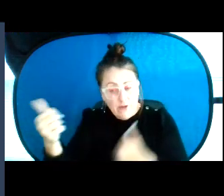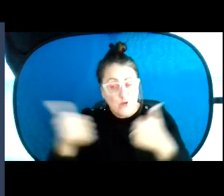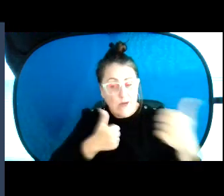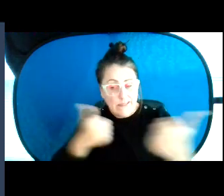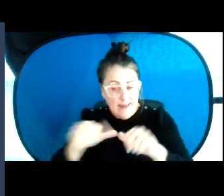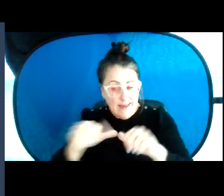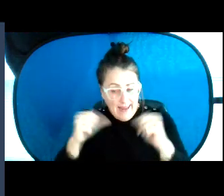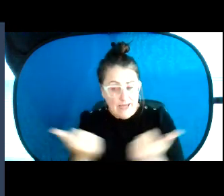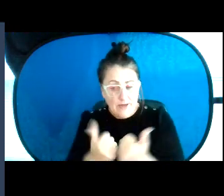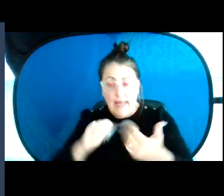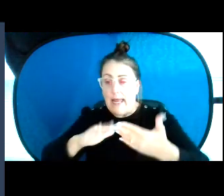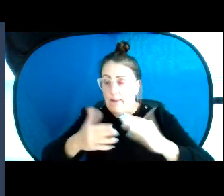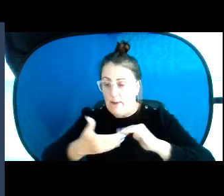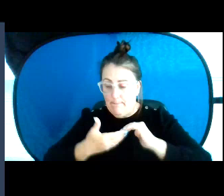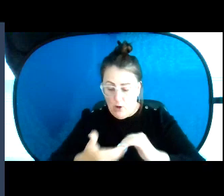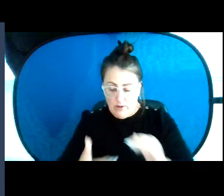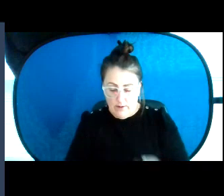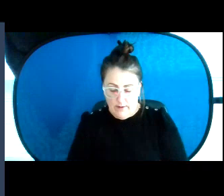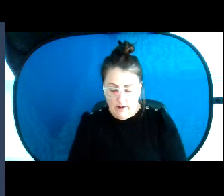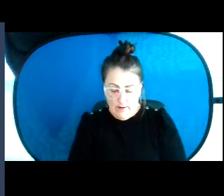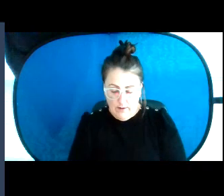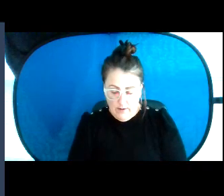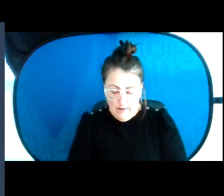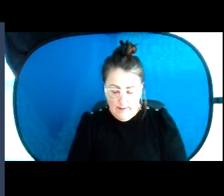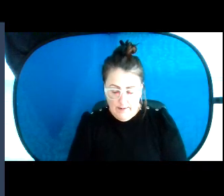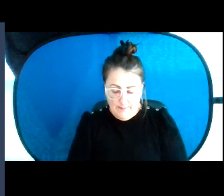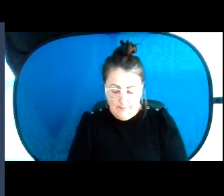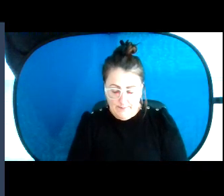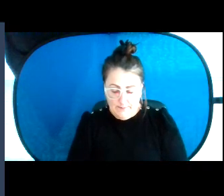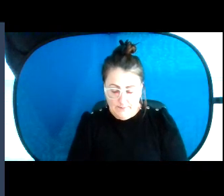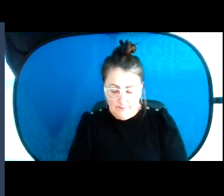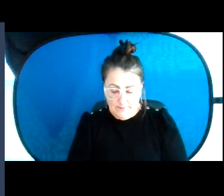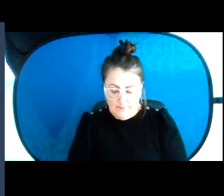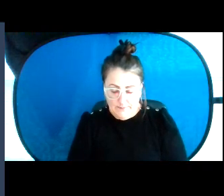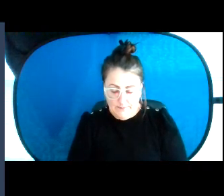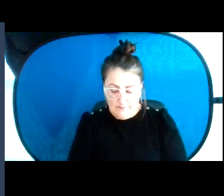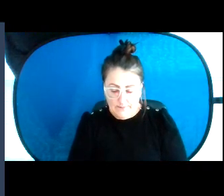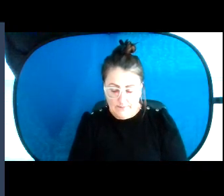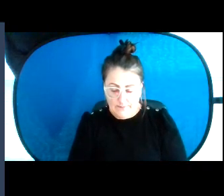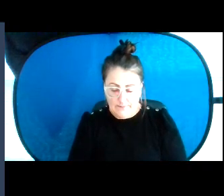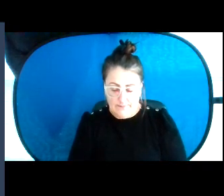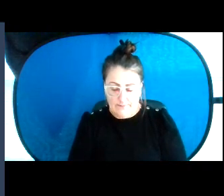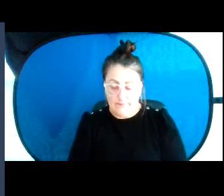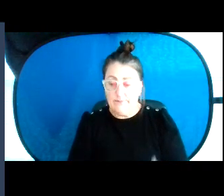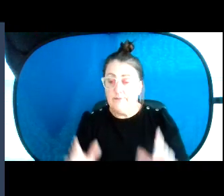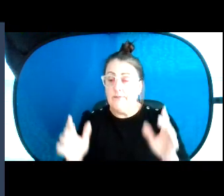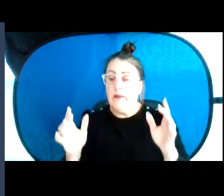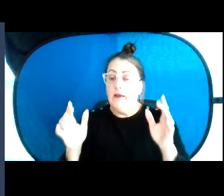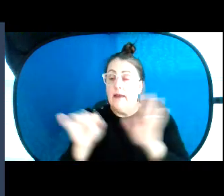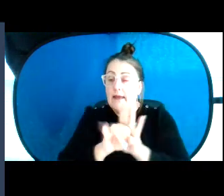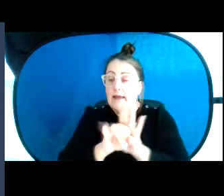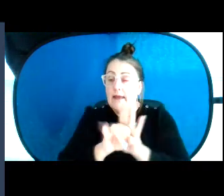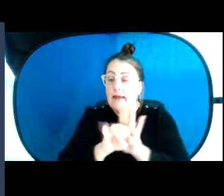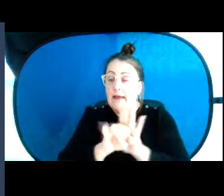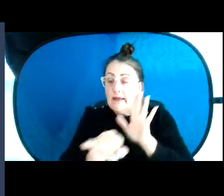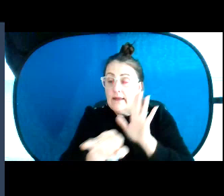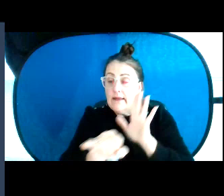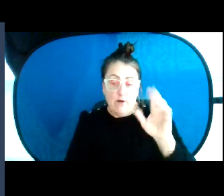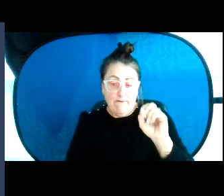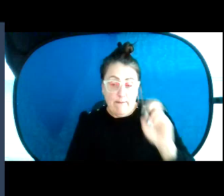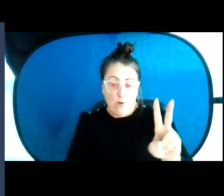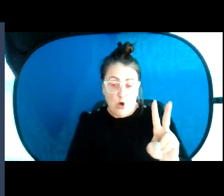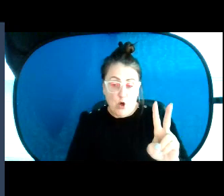and community partners. Caltrans staff will engage with the Data Implementation Subcommittee in November with opportunities